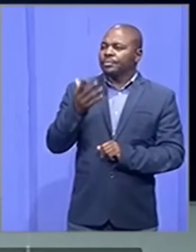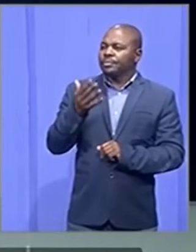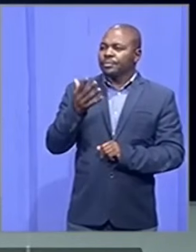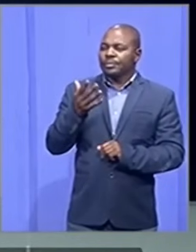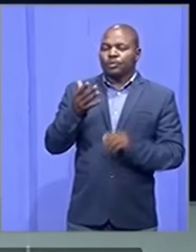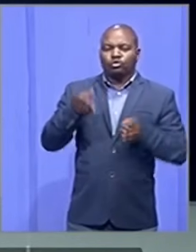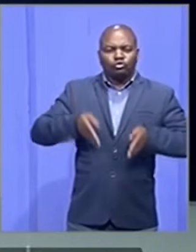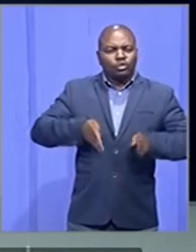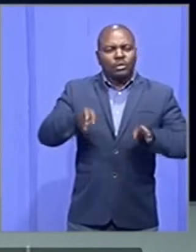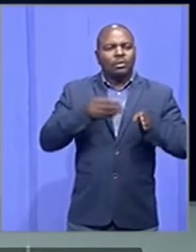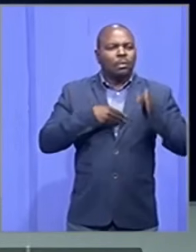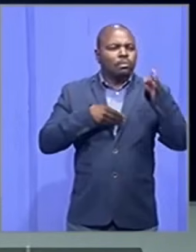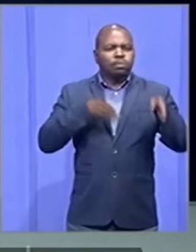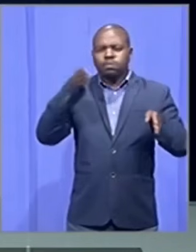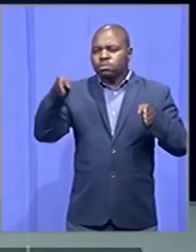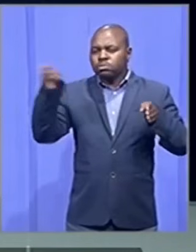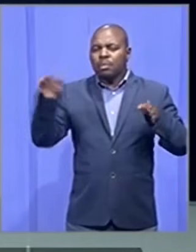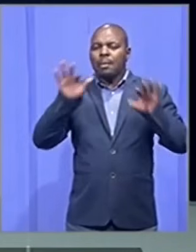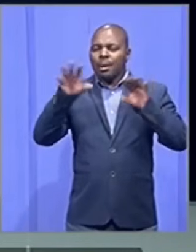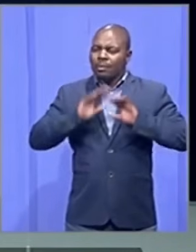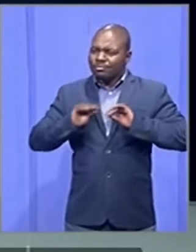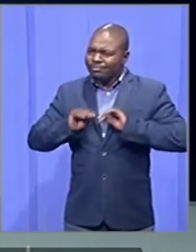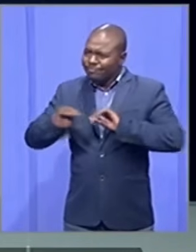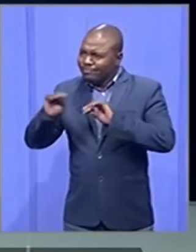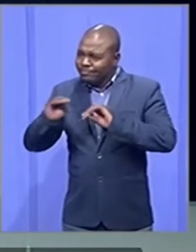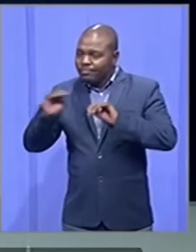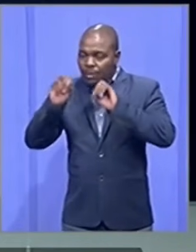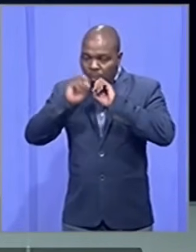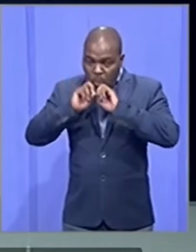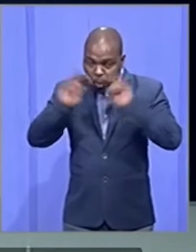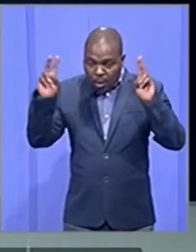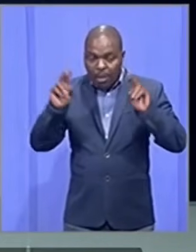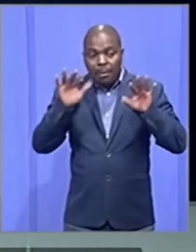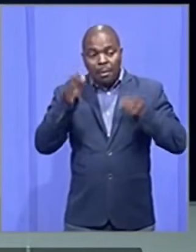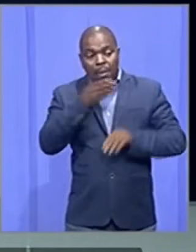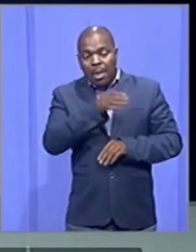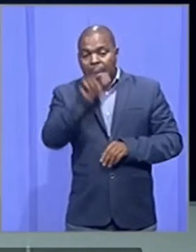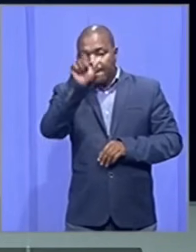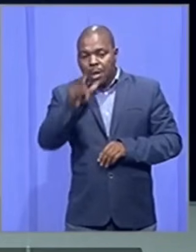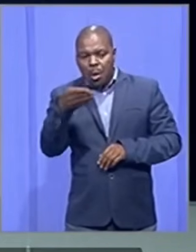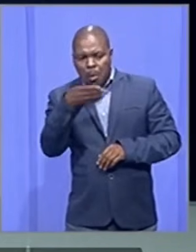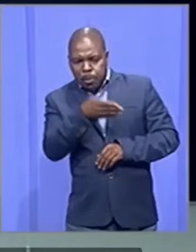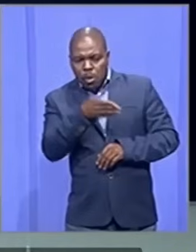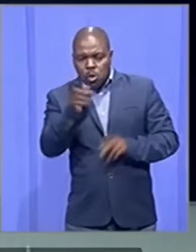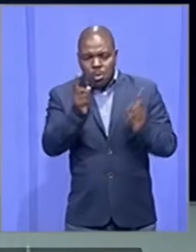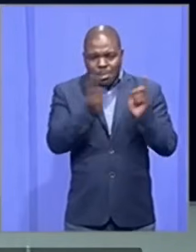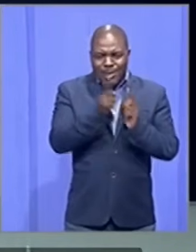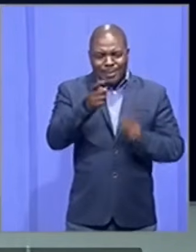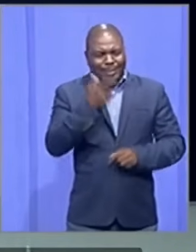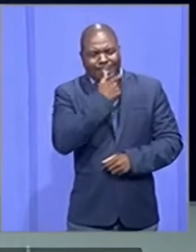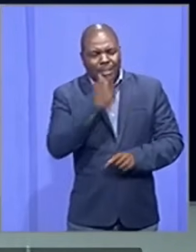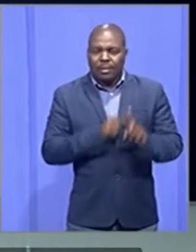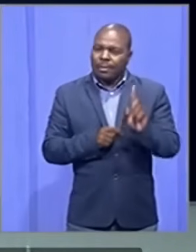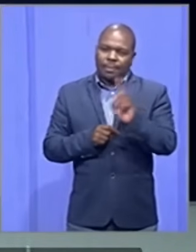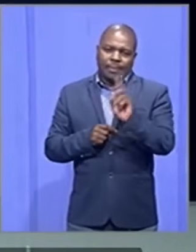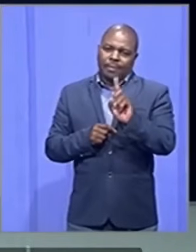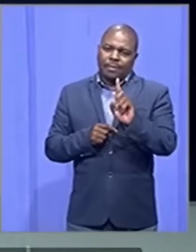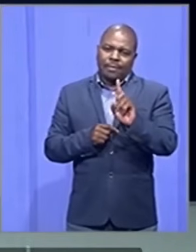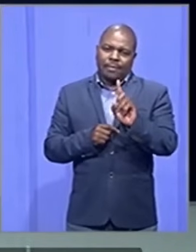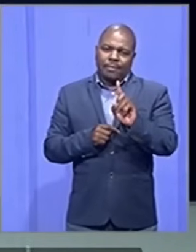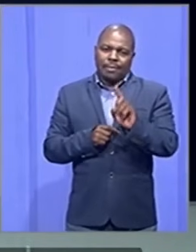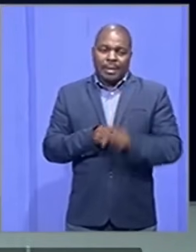di strateng ho ruta batho lo ba bontsha bana beso bohwele ya boteng ha o kopana le motho le wele no ska motsheya